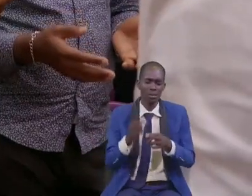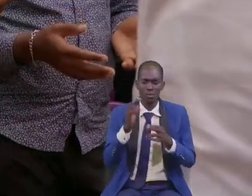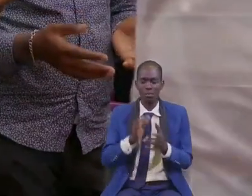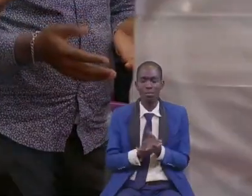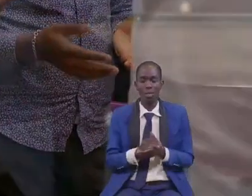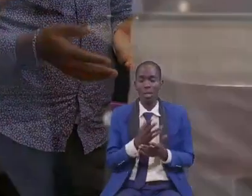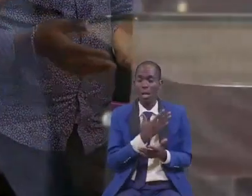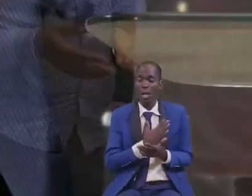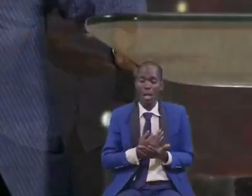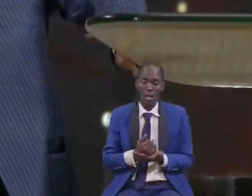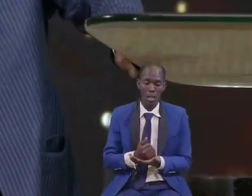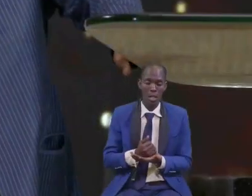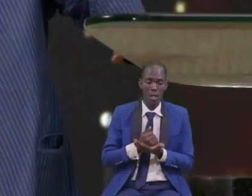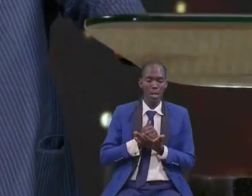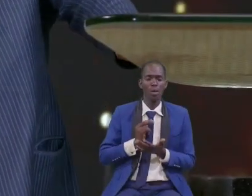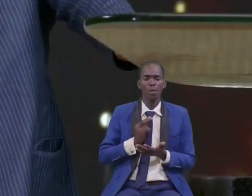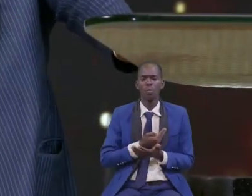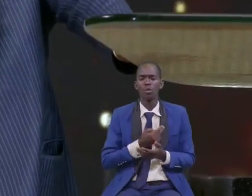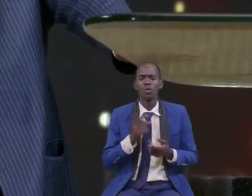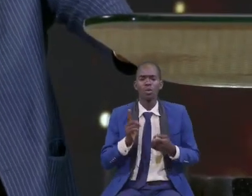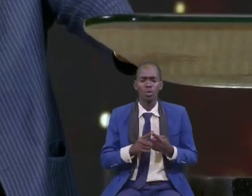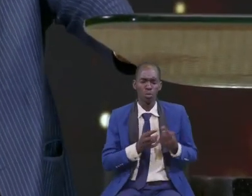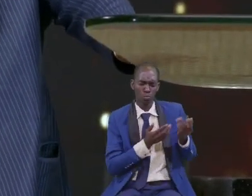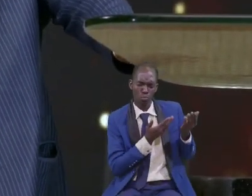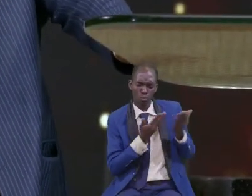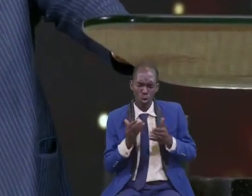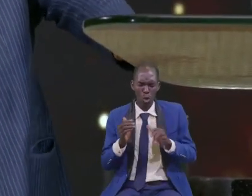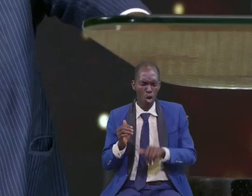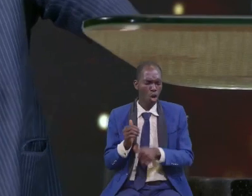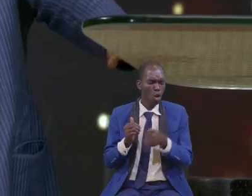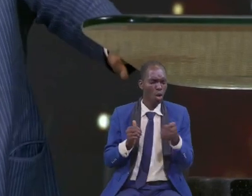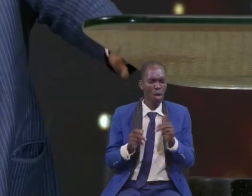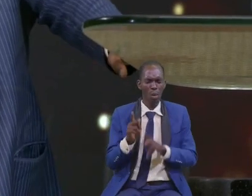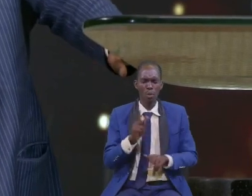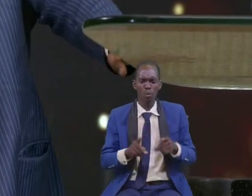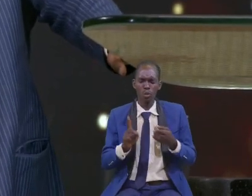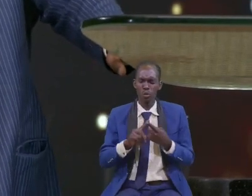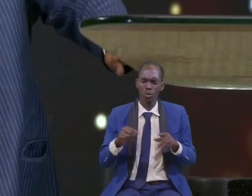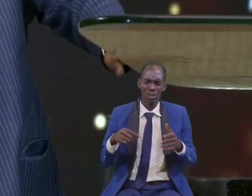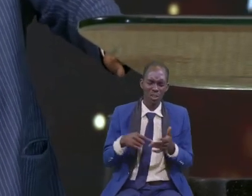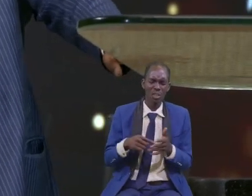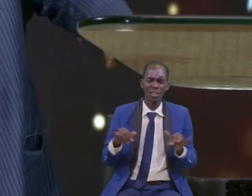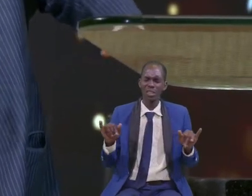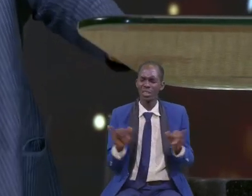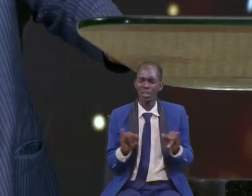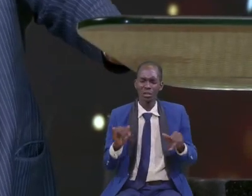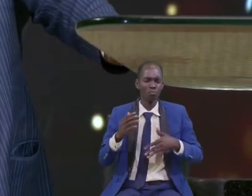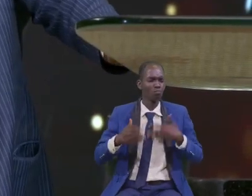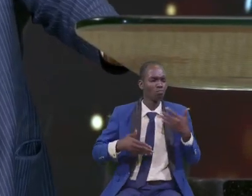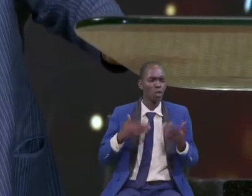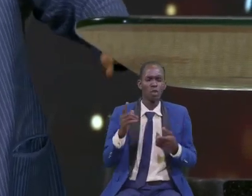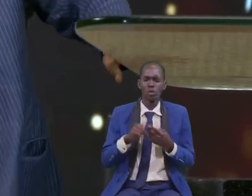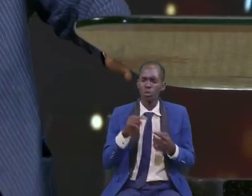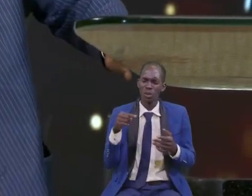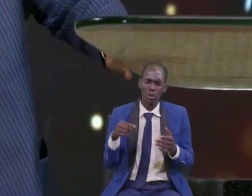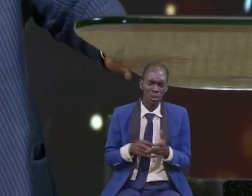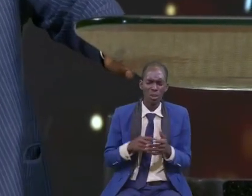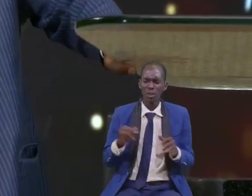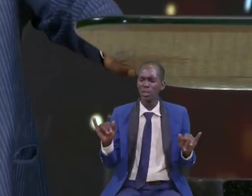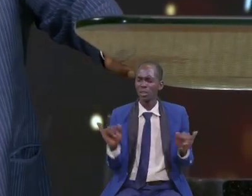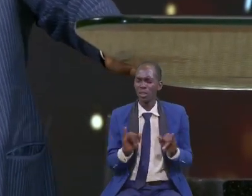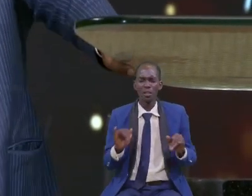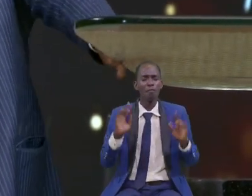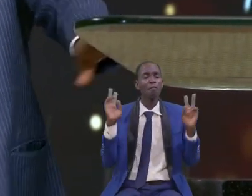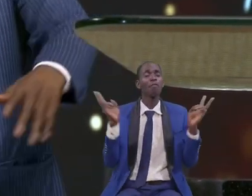And help us, Lord, to bring other people to this same joy, to this same victory, and to